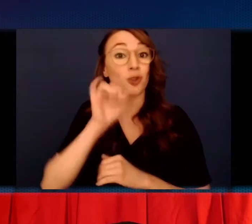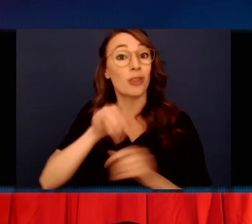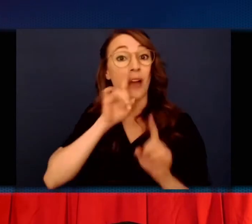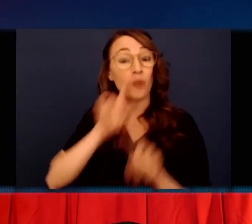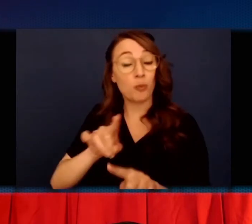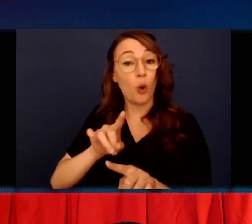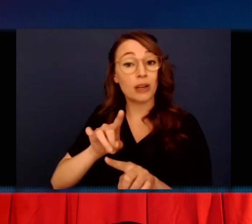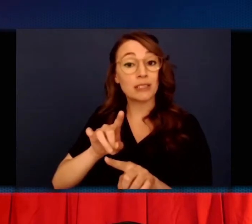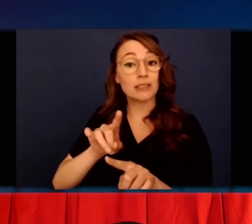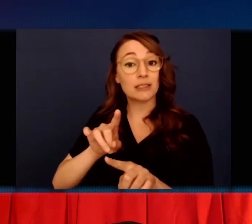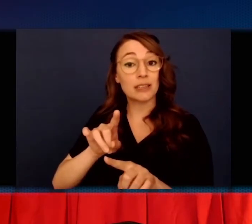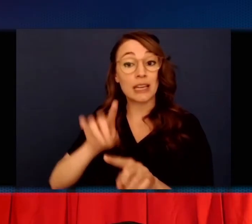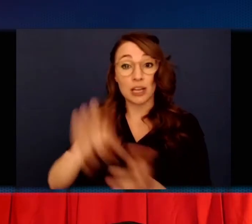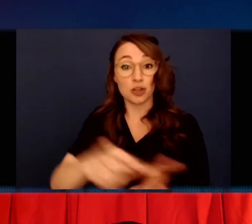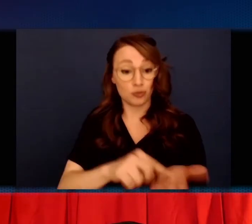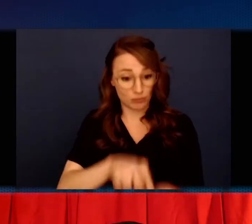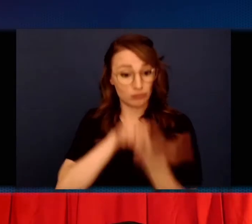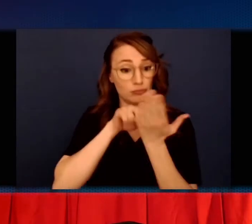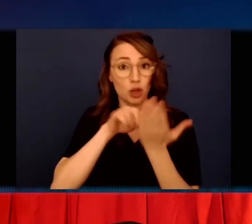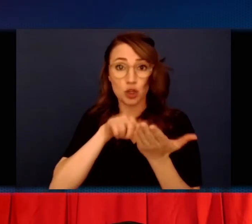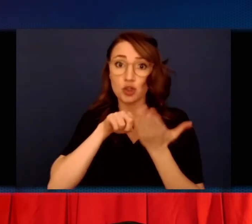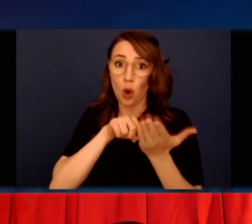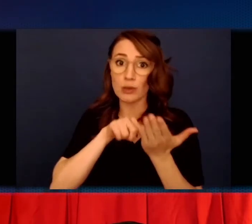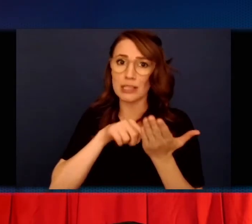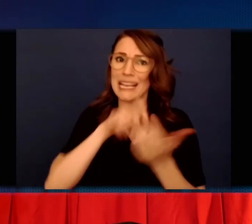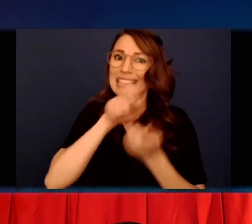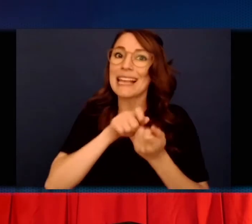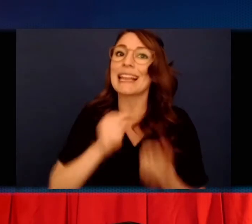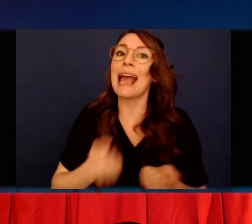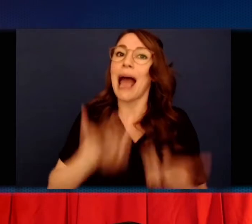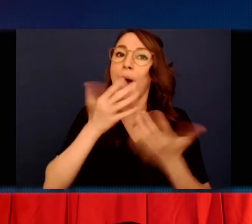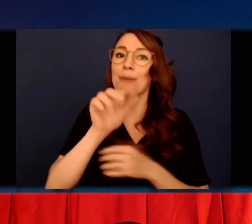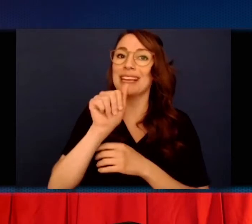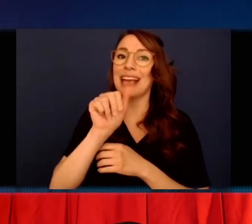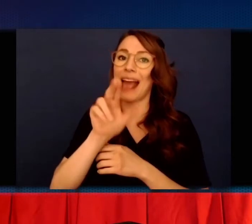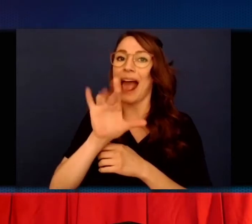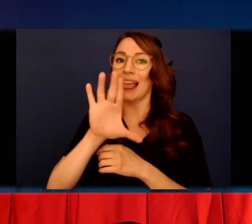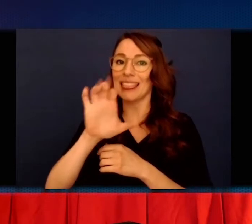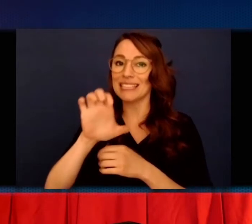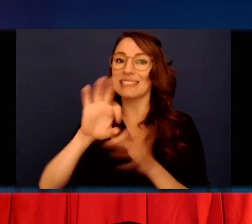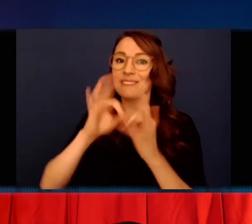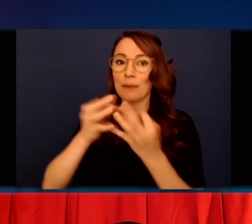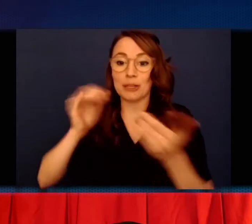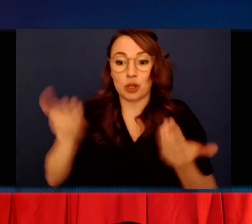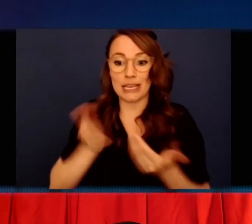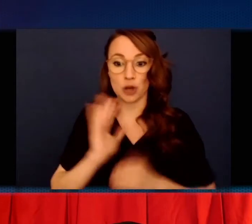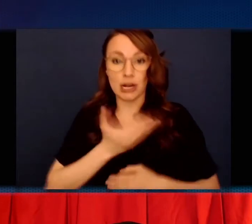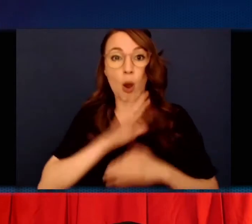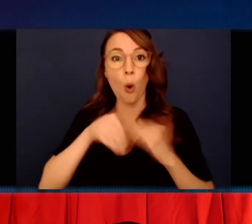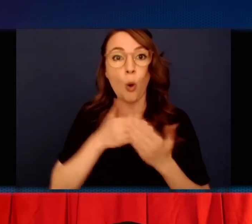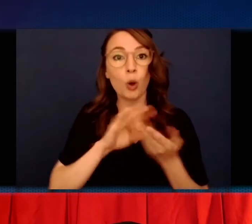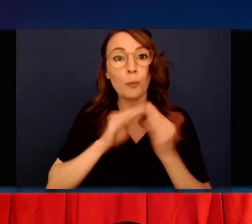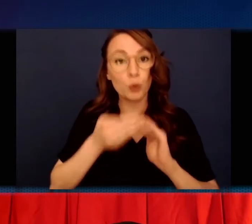able to say exactly how many ALICE families we have in our community. And we can say that